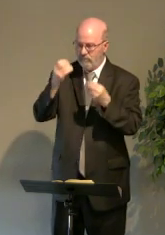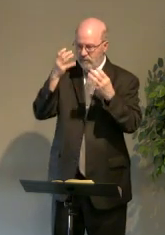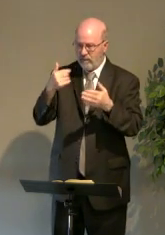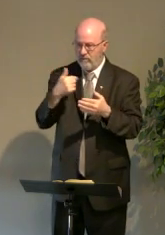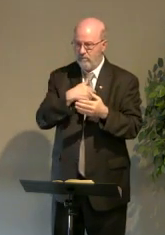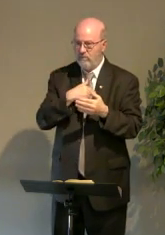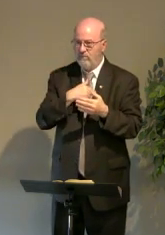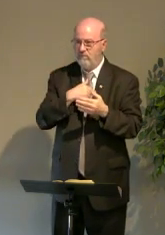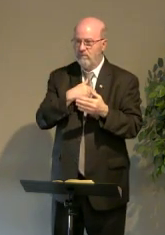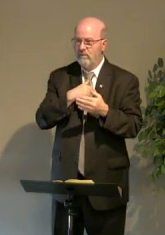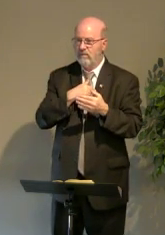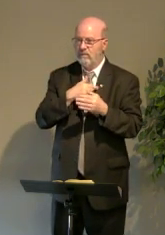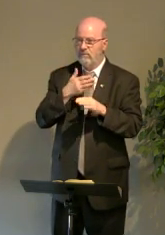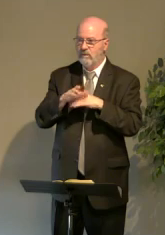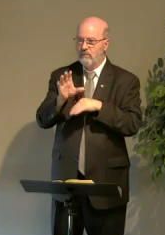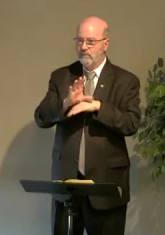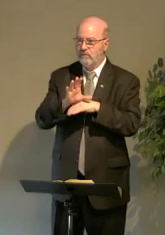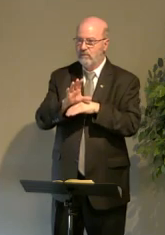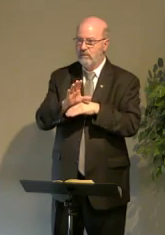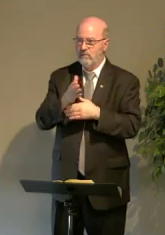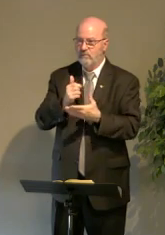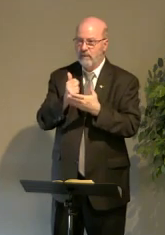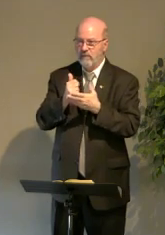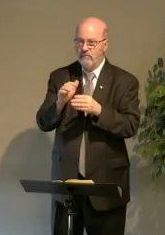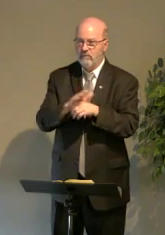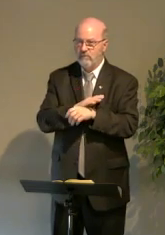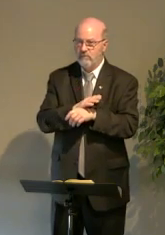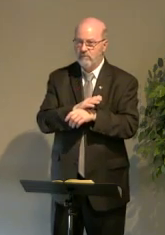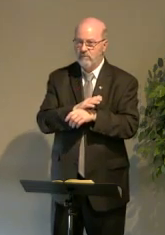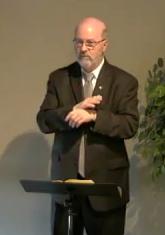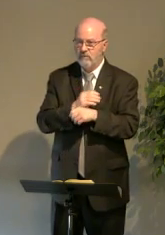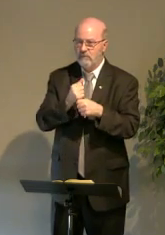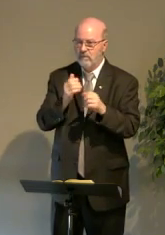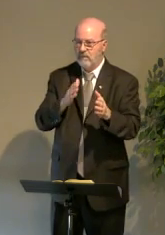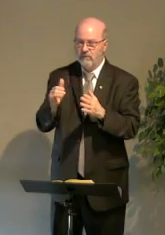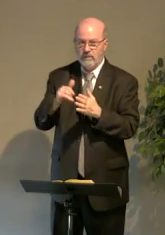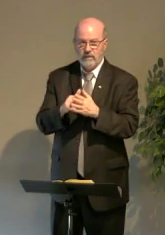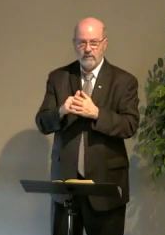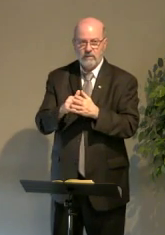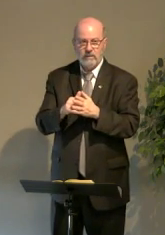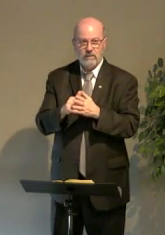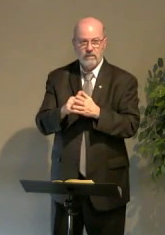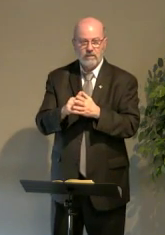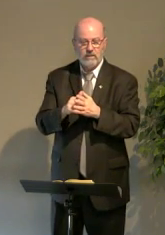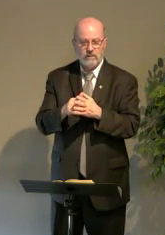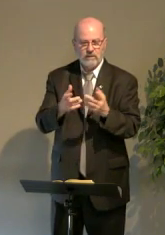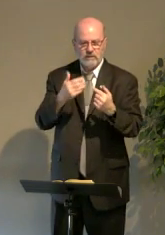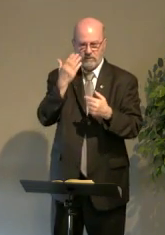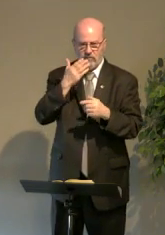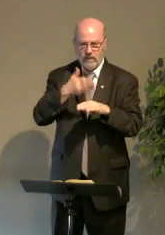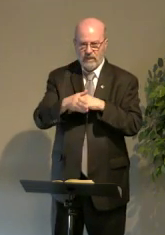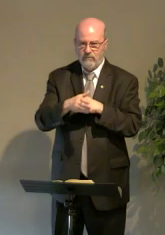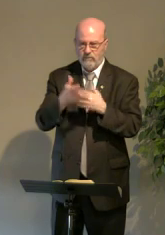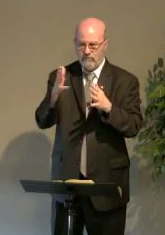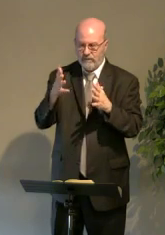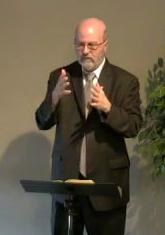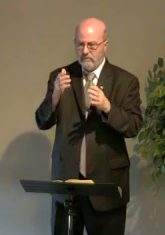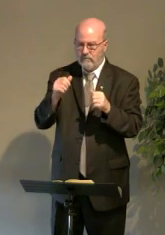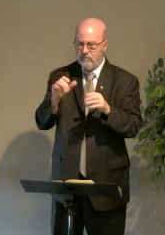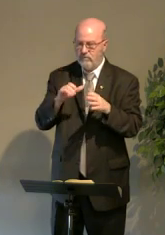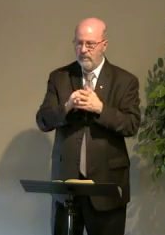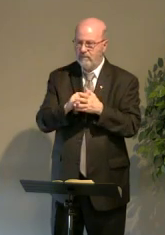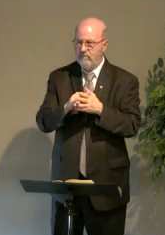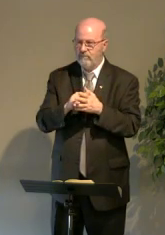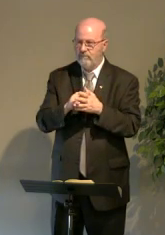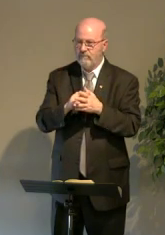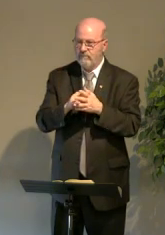know right after church, that'd be very helpful, and we can make plans from there, okay? In fact, come to the front after if you're able to do that.